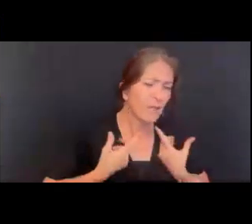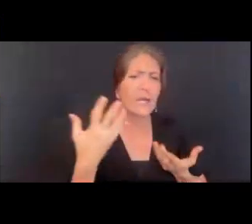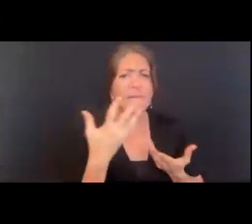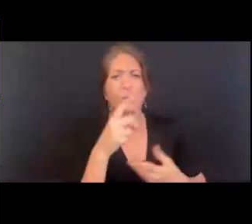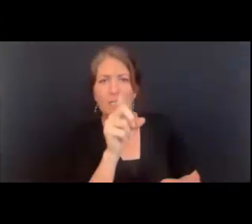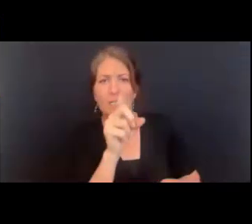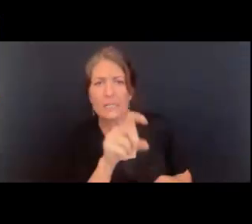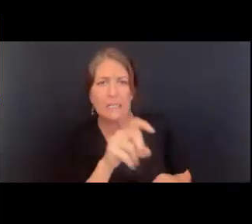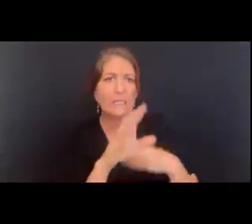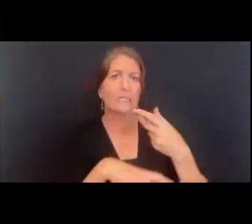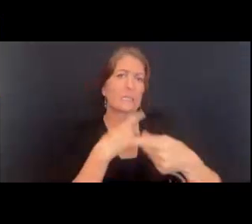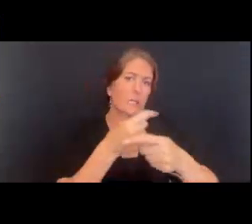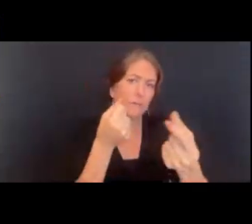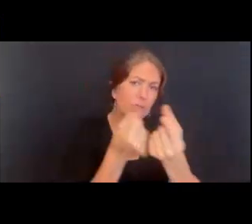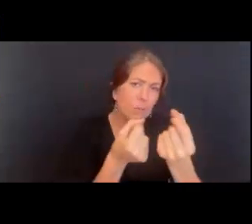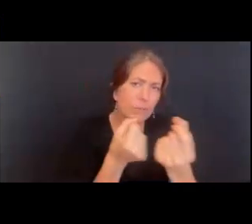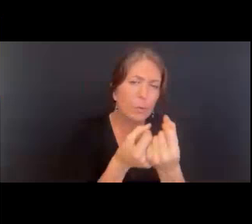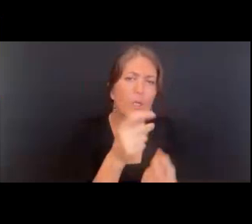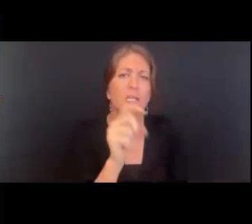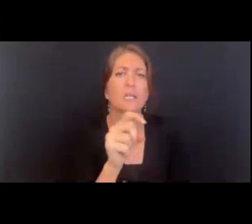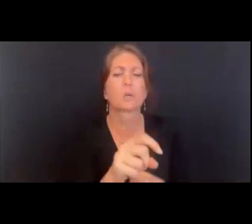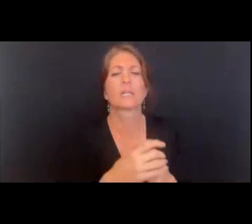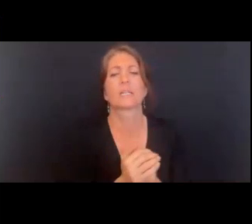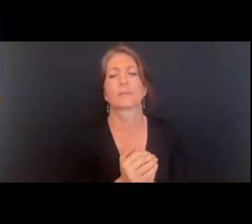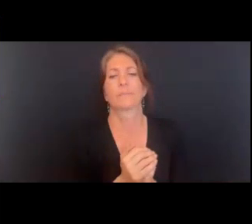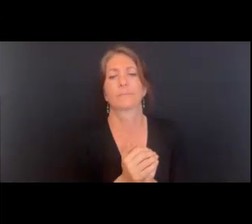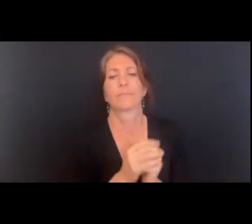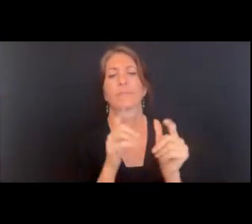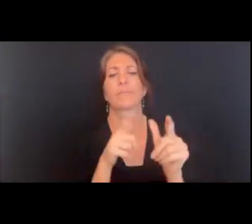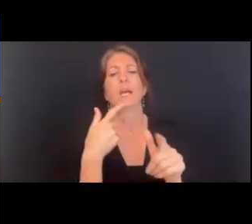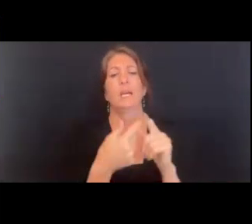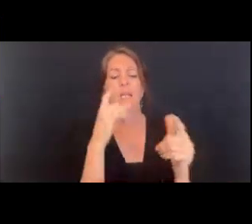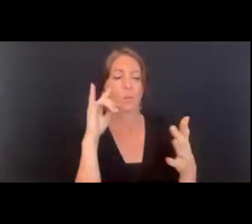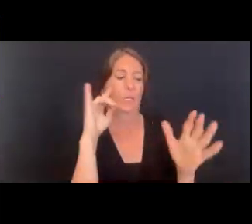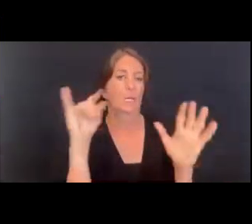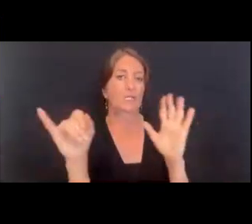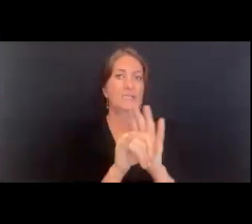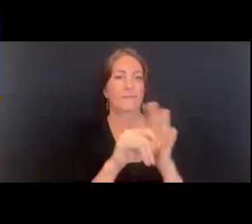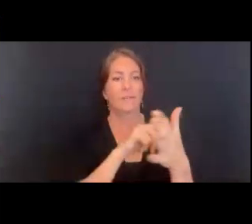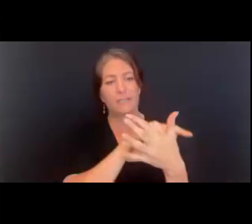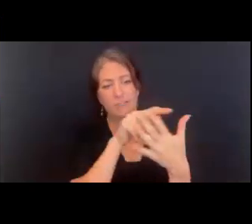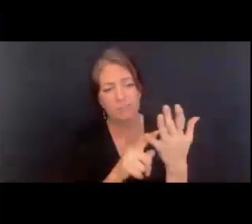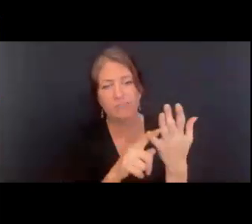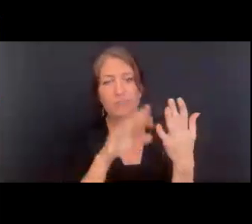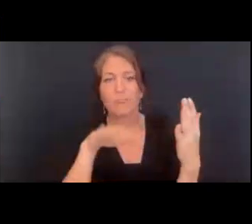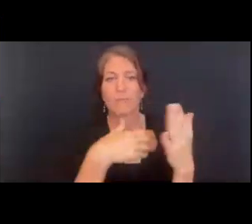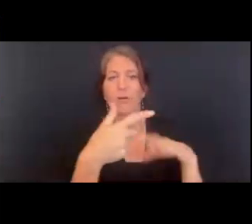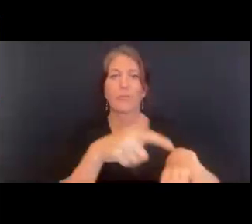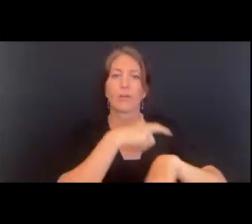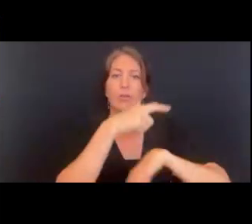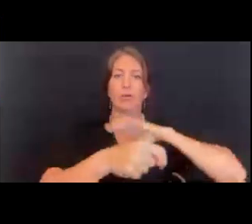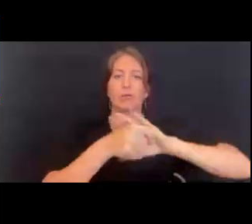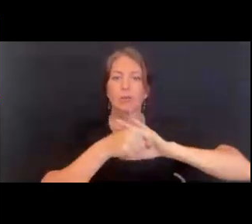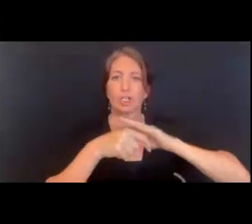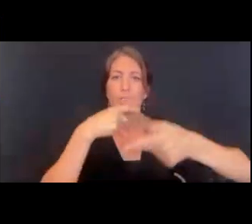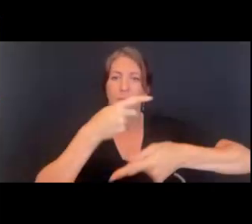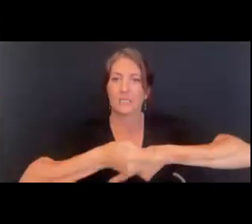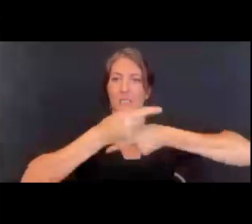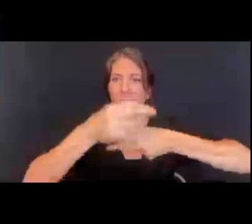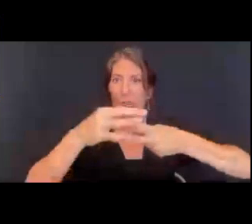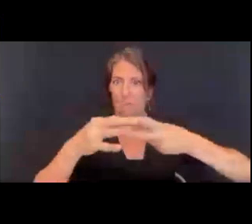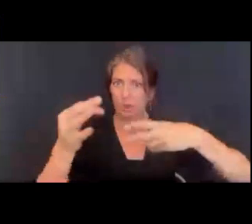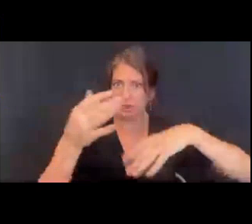of support that they're looking for, so that we can identify all the long-term care options available to them, which